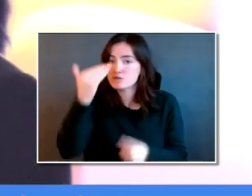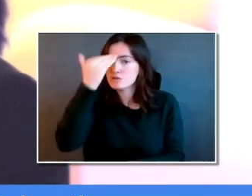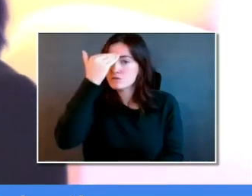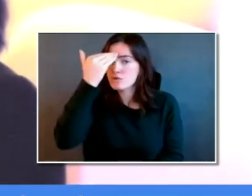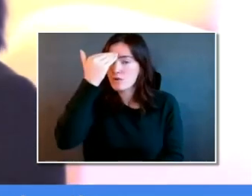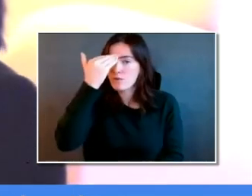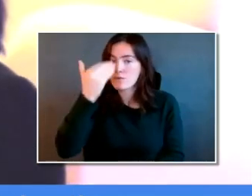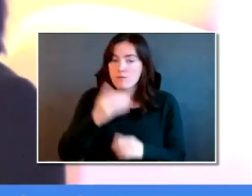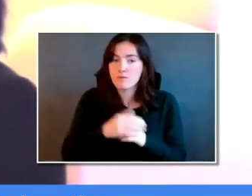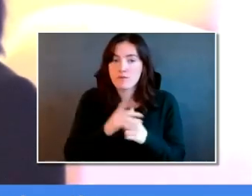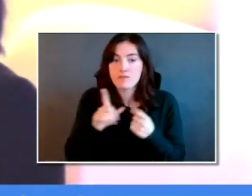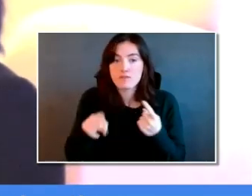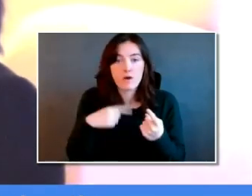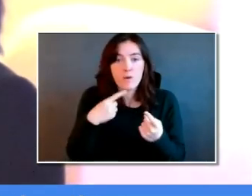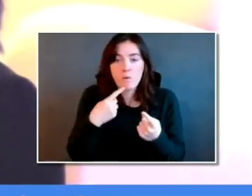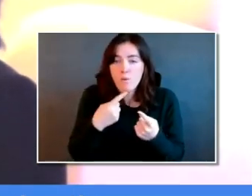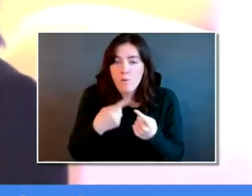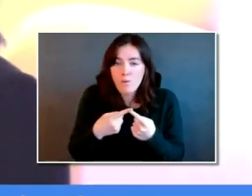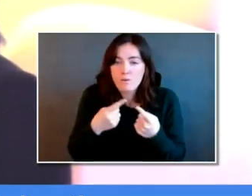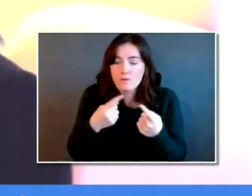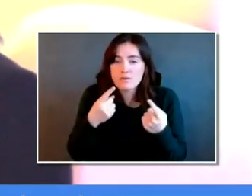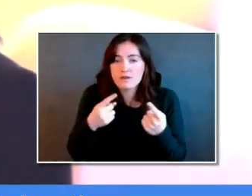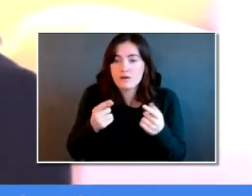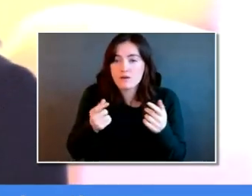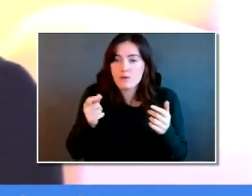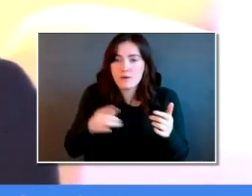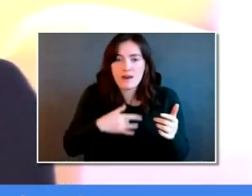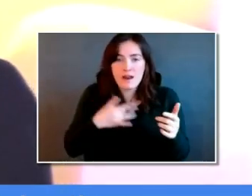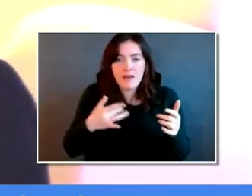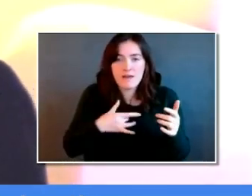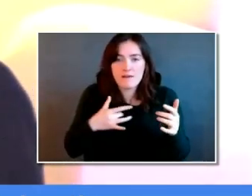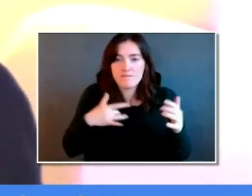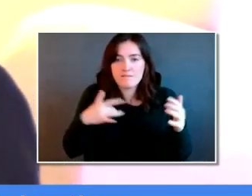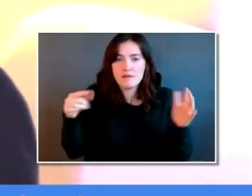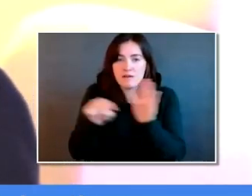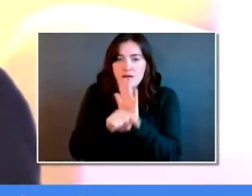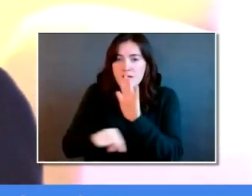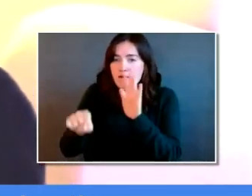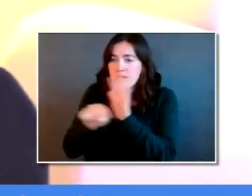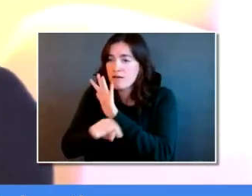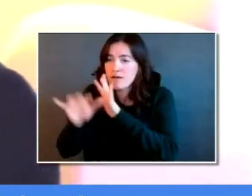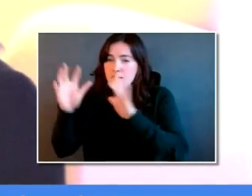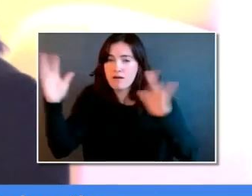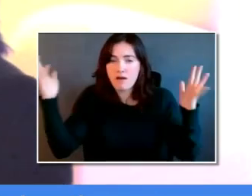when it is dark enough can you see the stars.